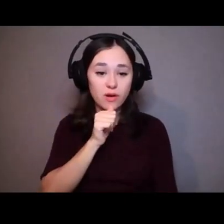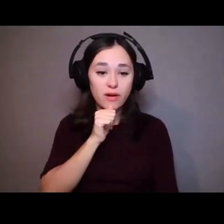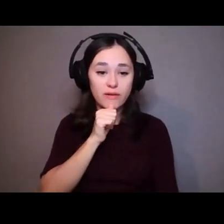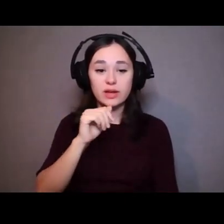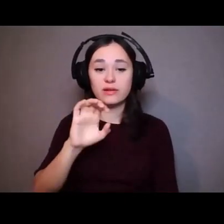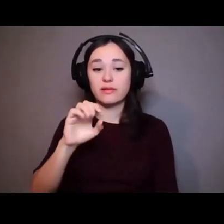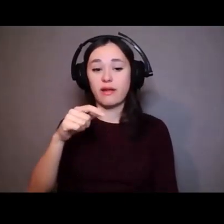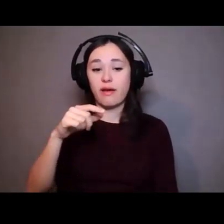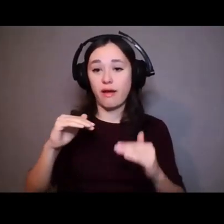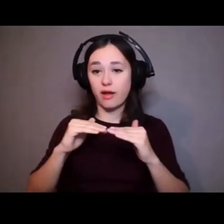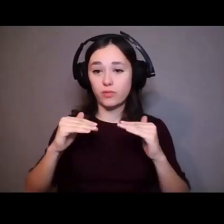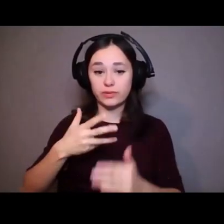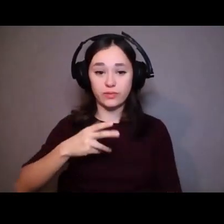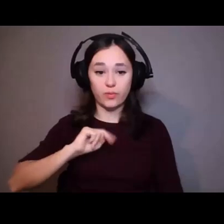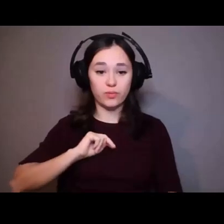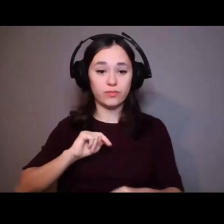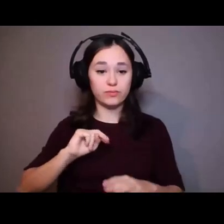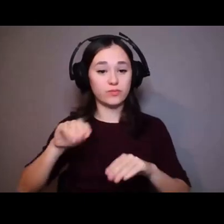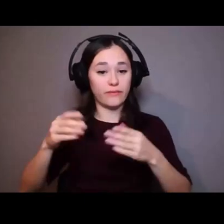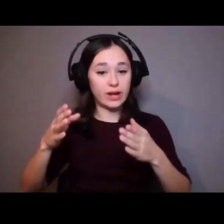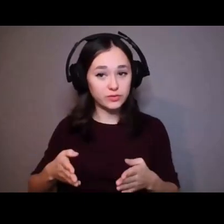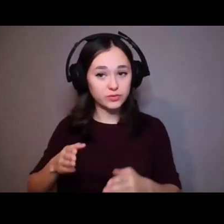nearly half of this increase.